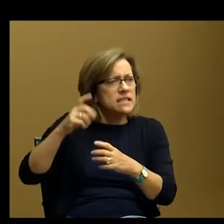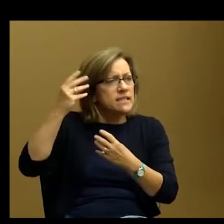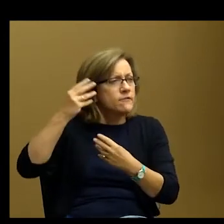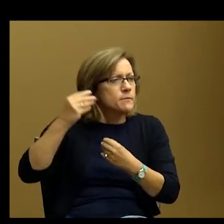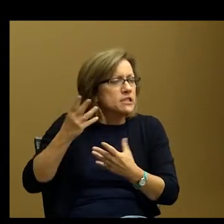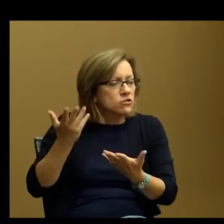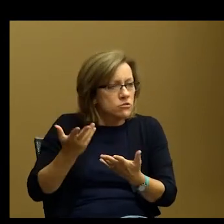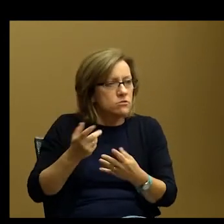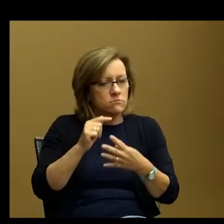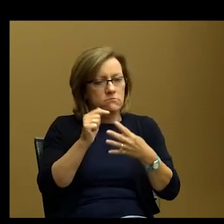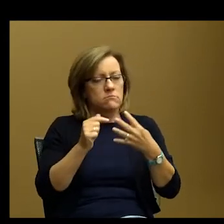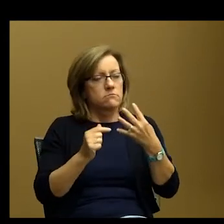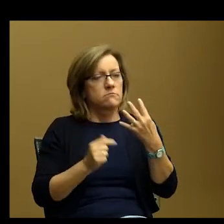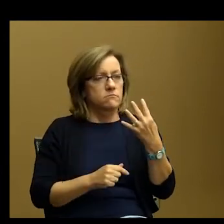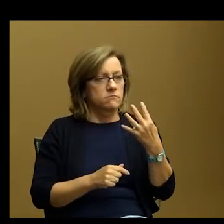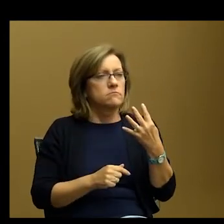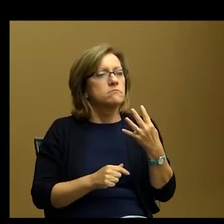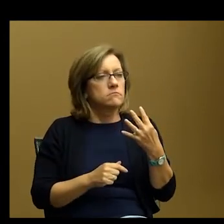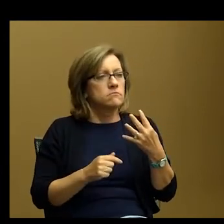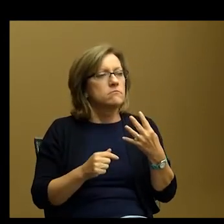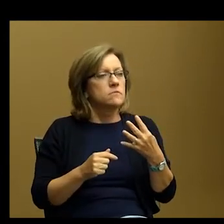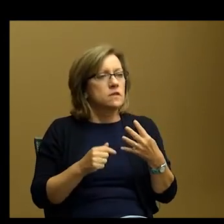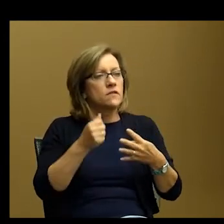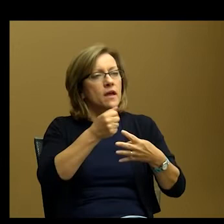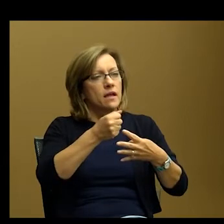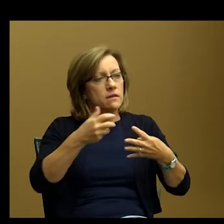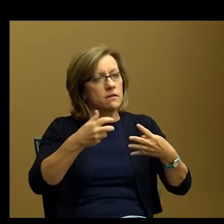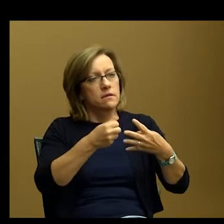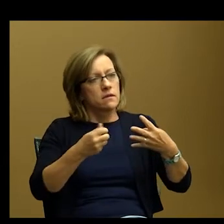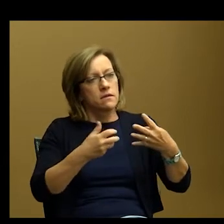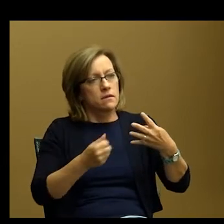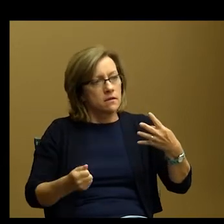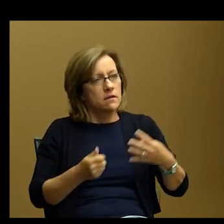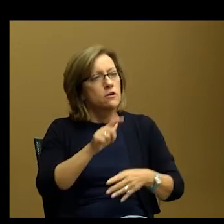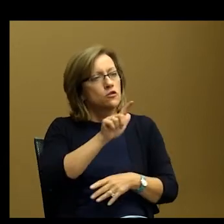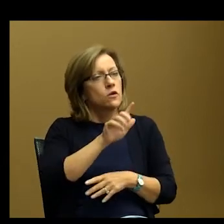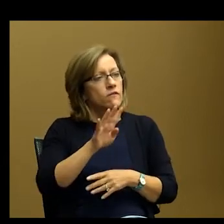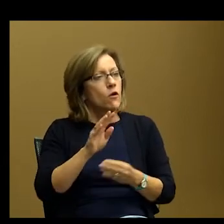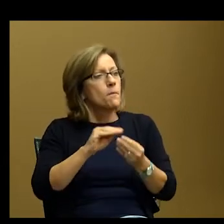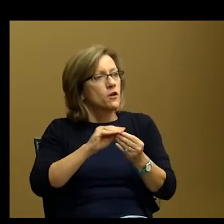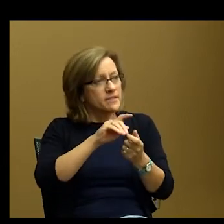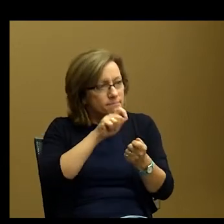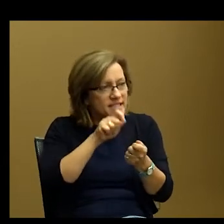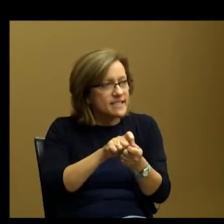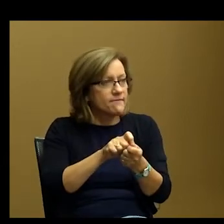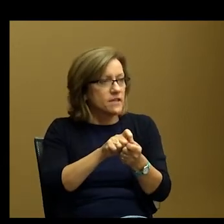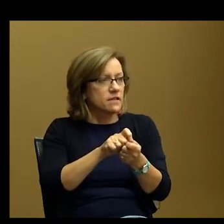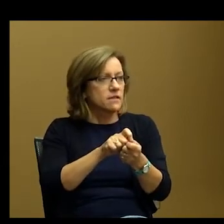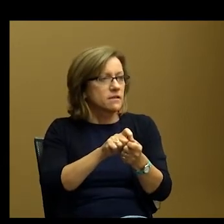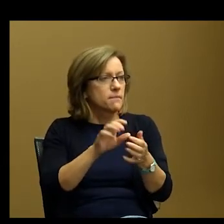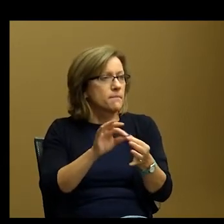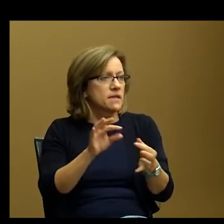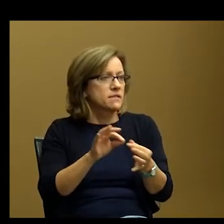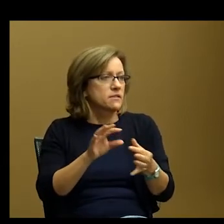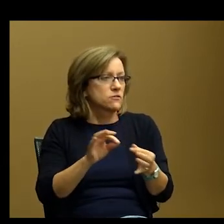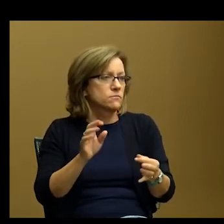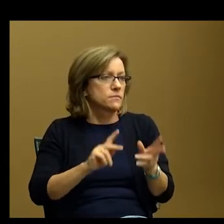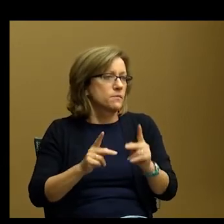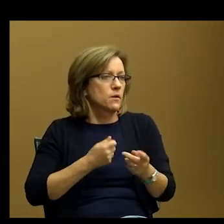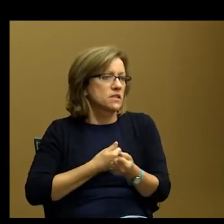major reasons are 24 more specific messages that people